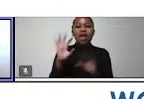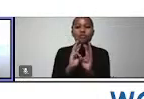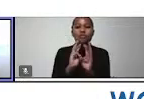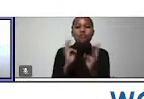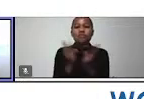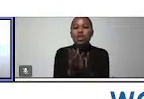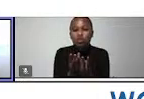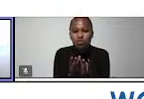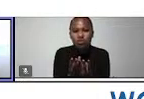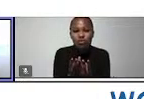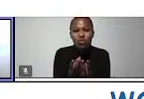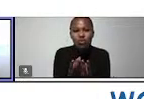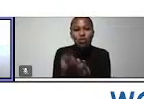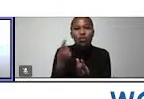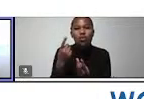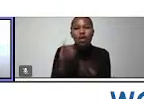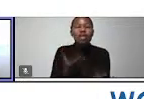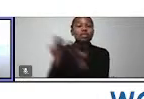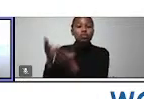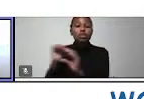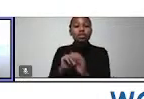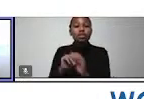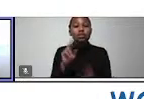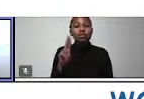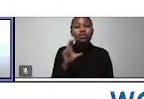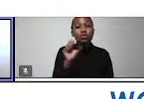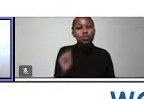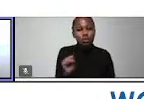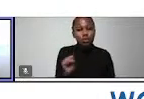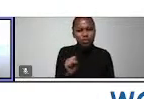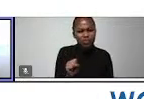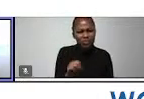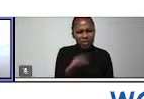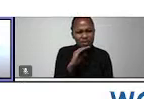exports to the US, based actually on an HS6